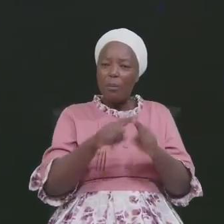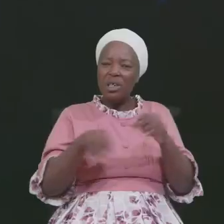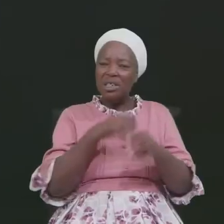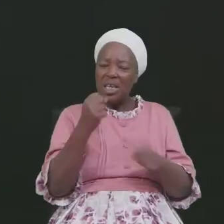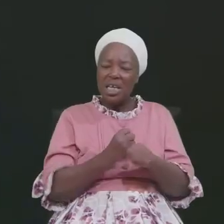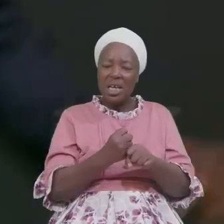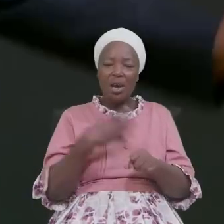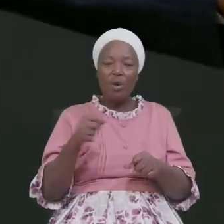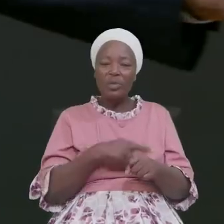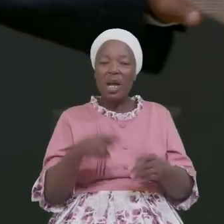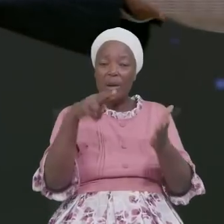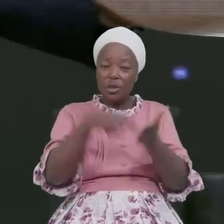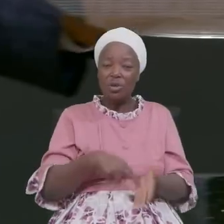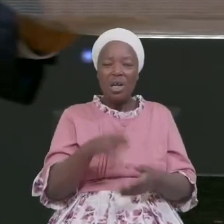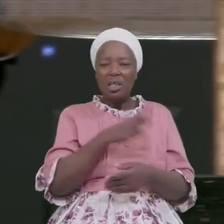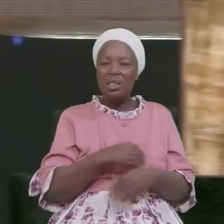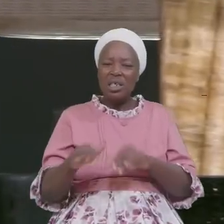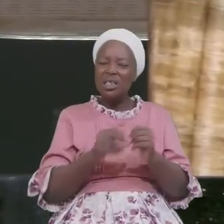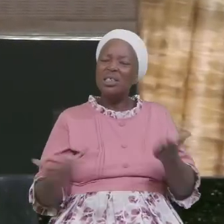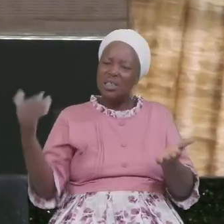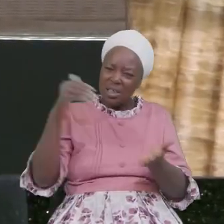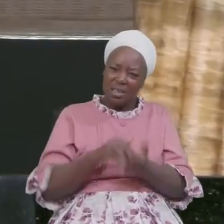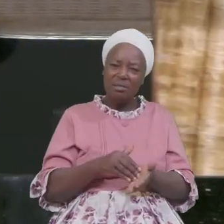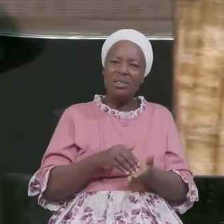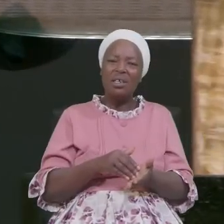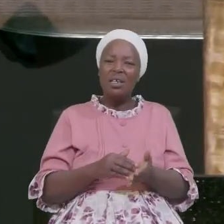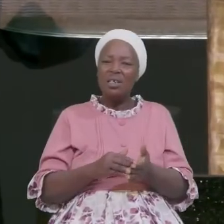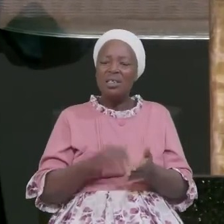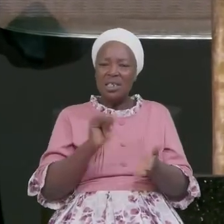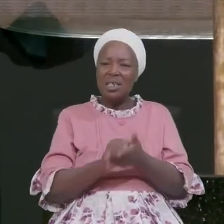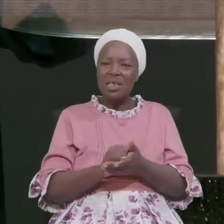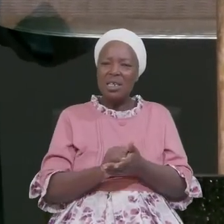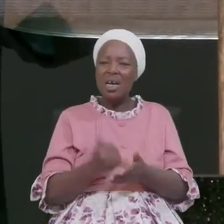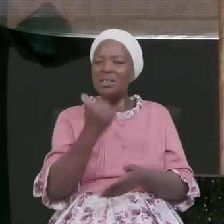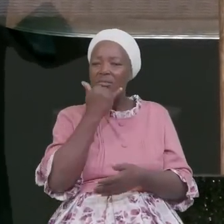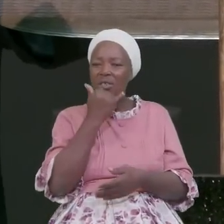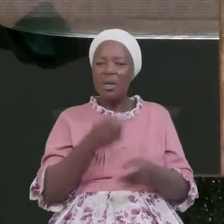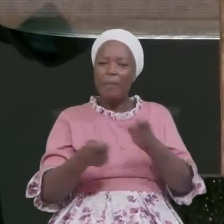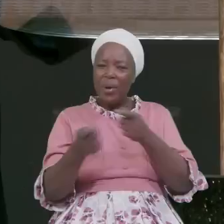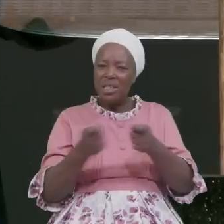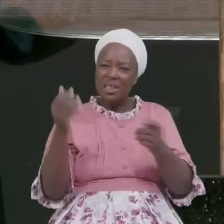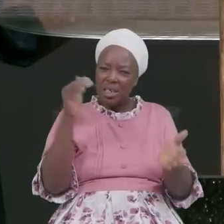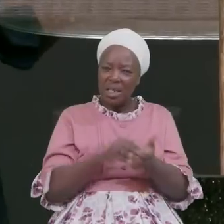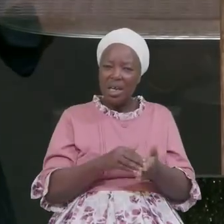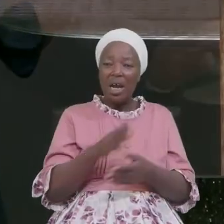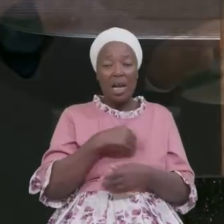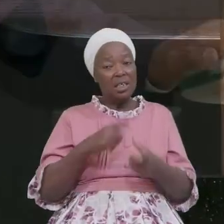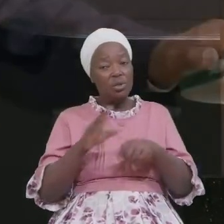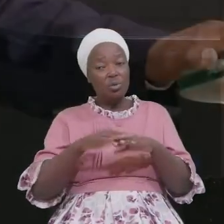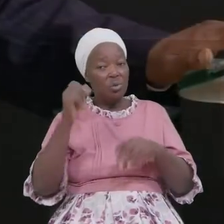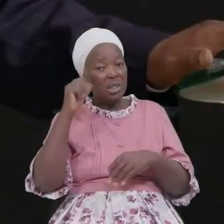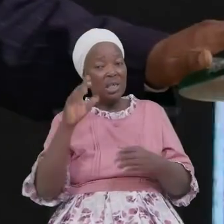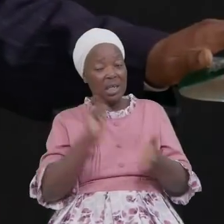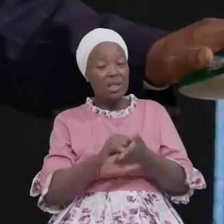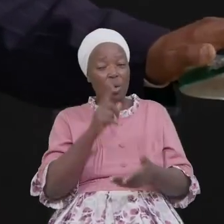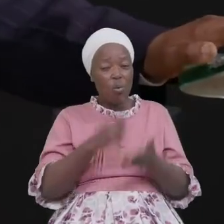the same thing, and they did not understand what you mismanaged in the other class that is making